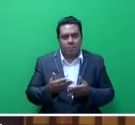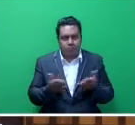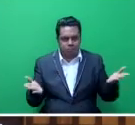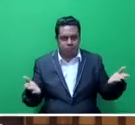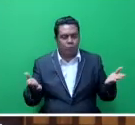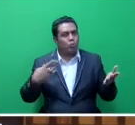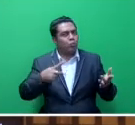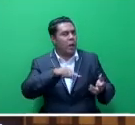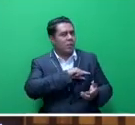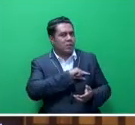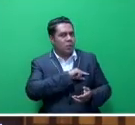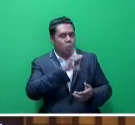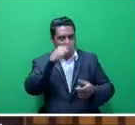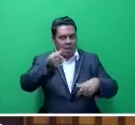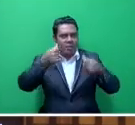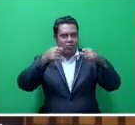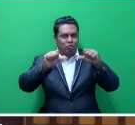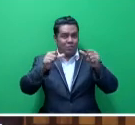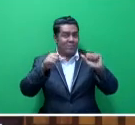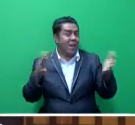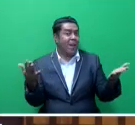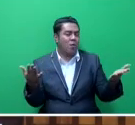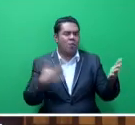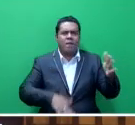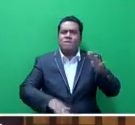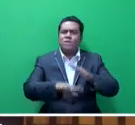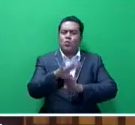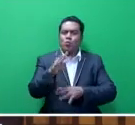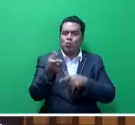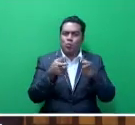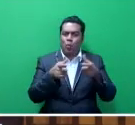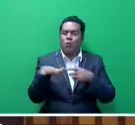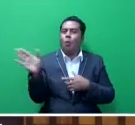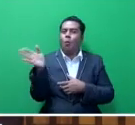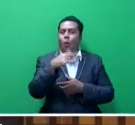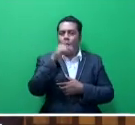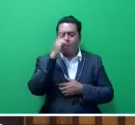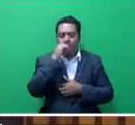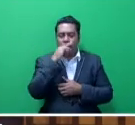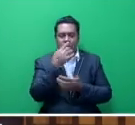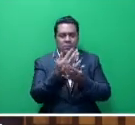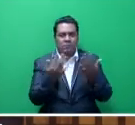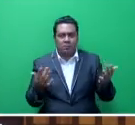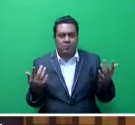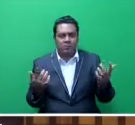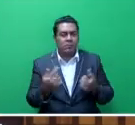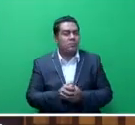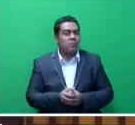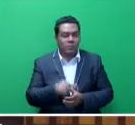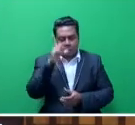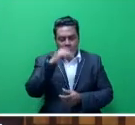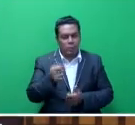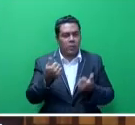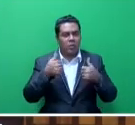can achieve that mission with the full cooperation of all Fijians. We most certainly will achieve